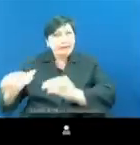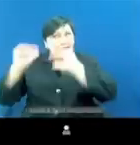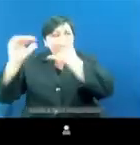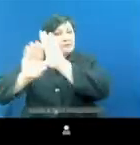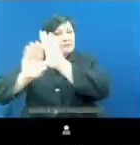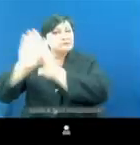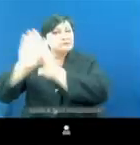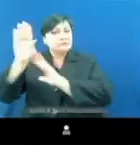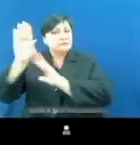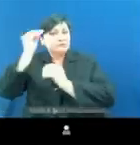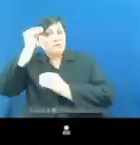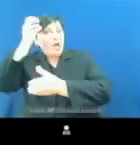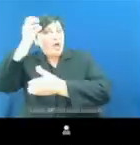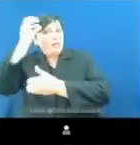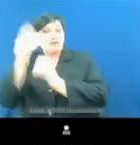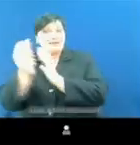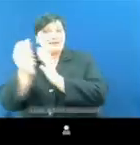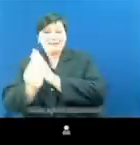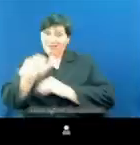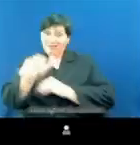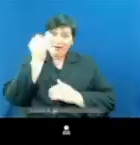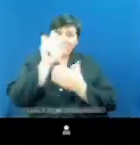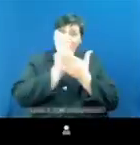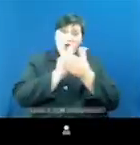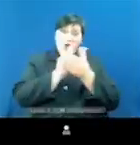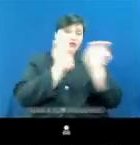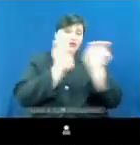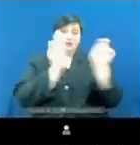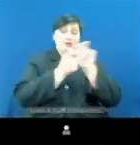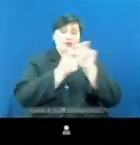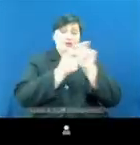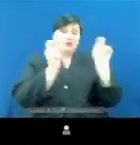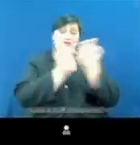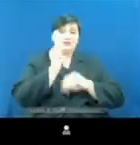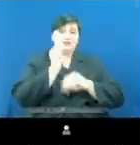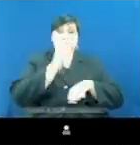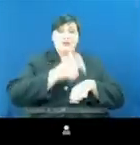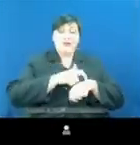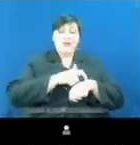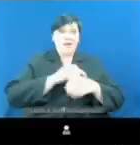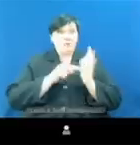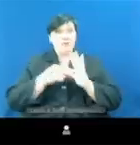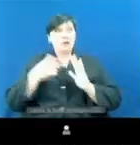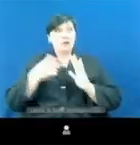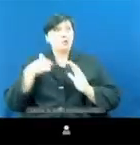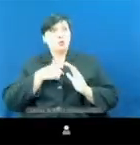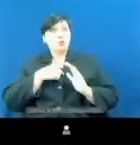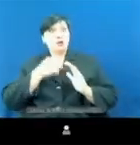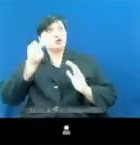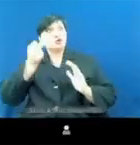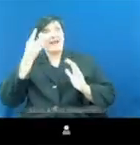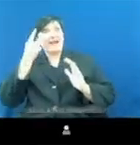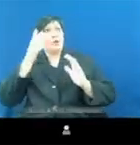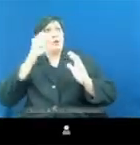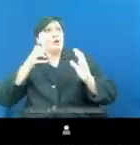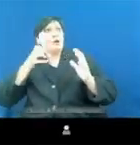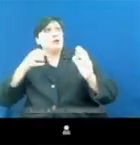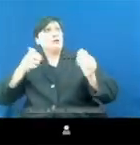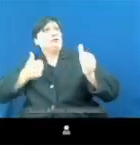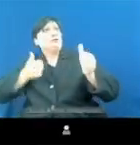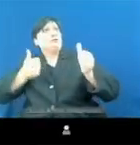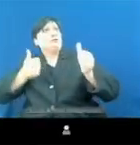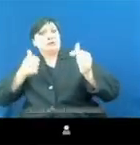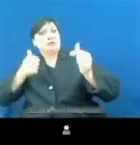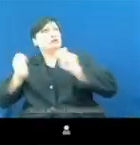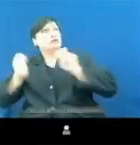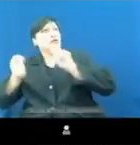The law changes all the time, so our understanding of it will change as well, which means legal interpreters have to